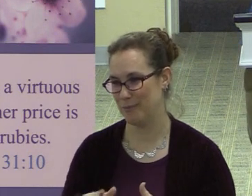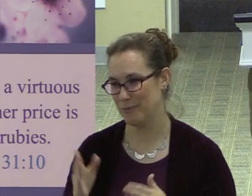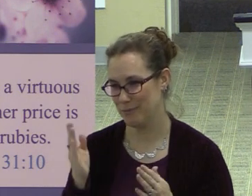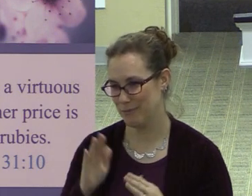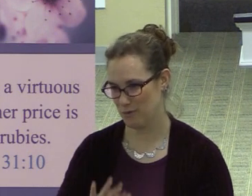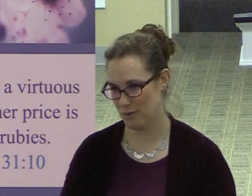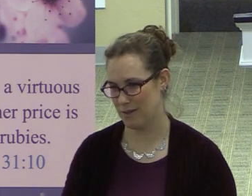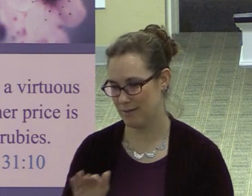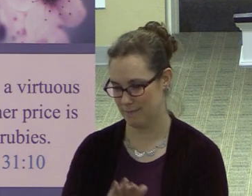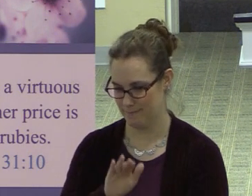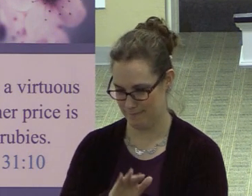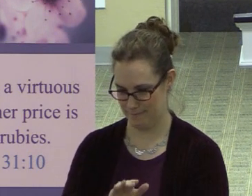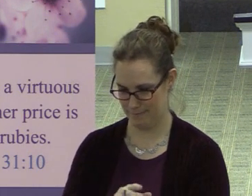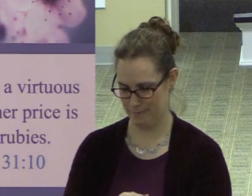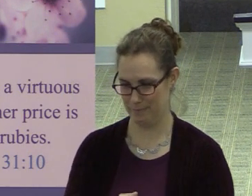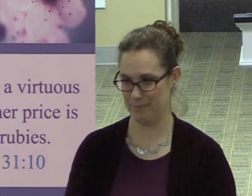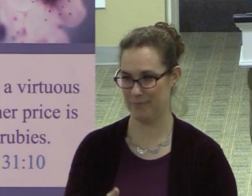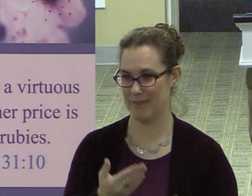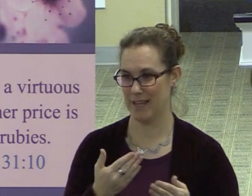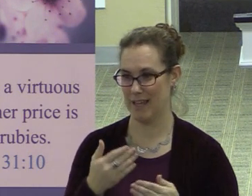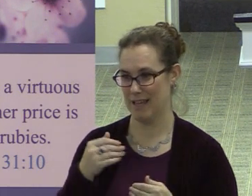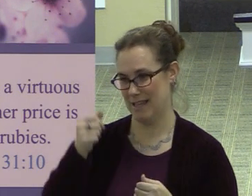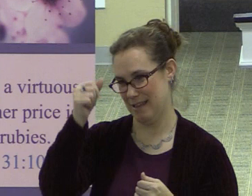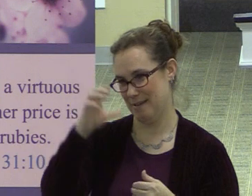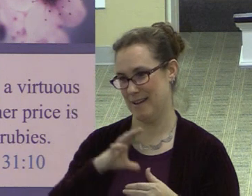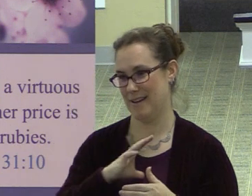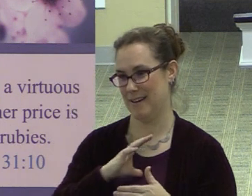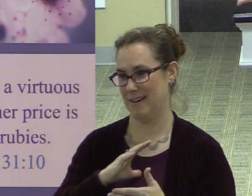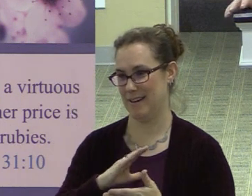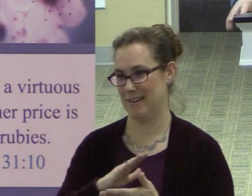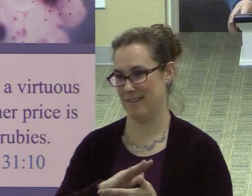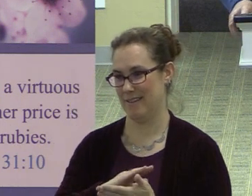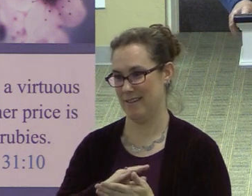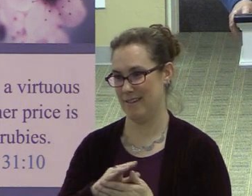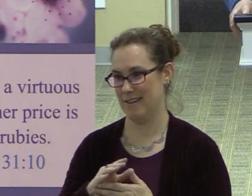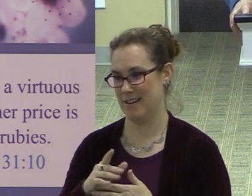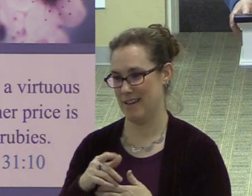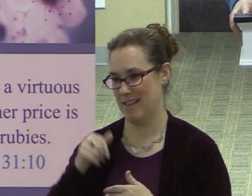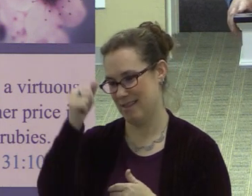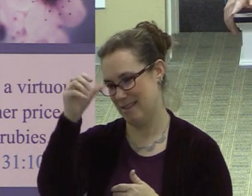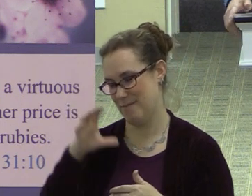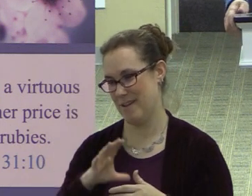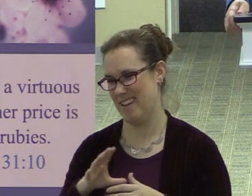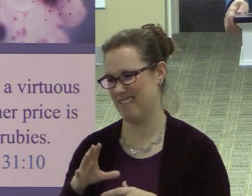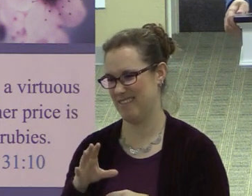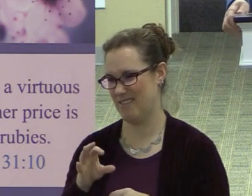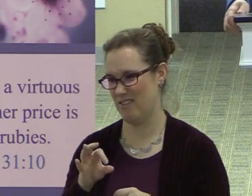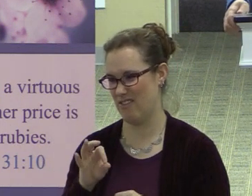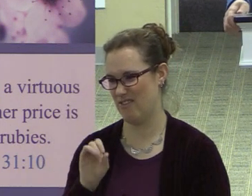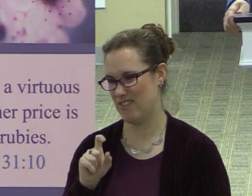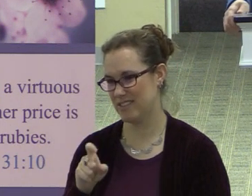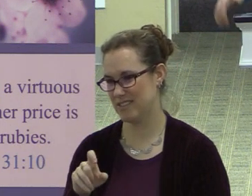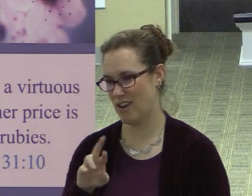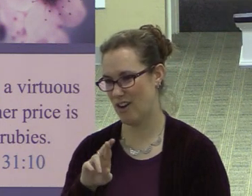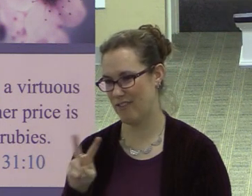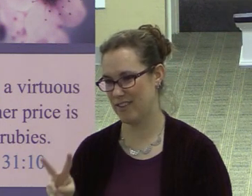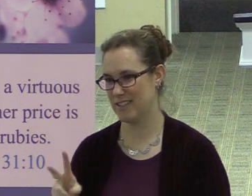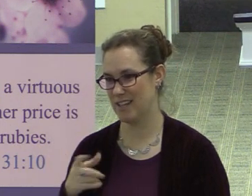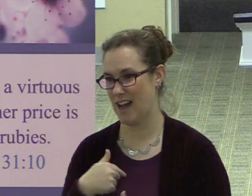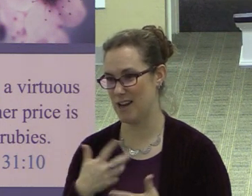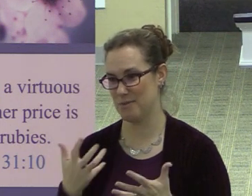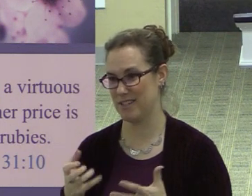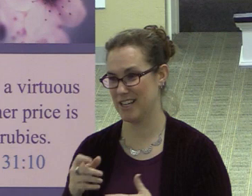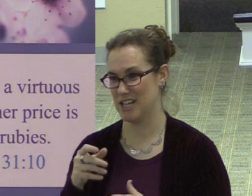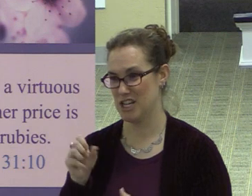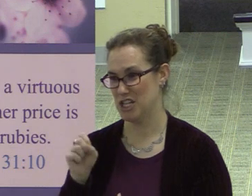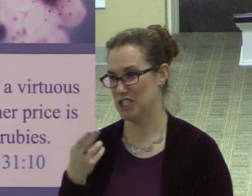get up, we bring the motor home to the RV body repair shop, and the guy looks at it, and he says, actually, I can get this done pretty quick if you want me to do it how I want to do it. And I said, how do you want to do it? He goes, I just want to take sheet